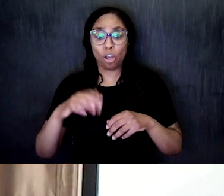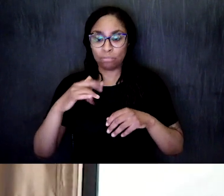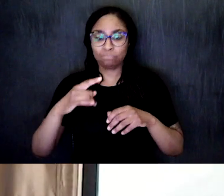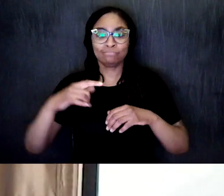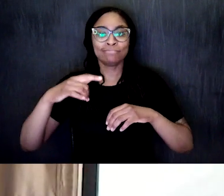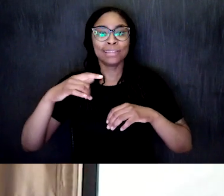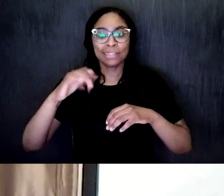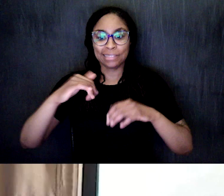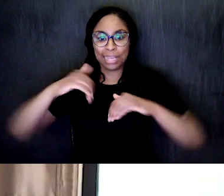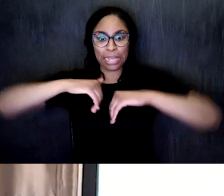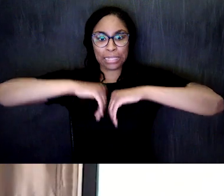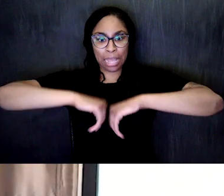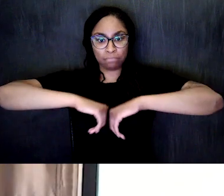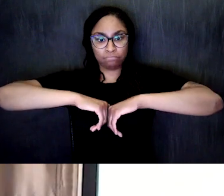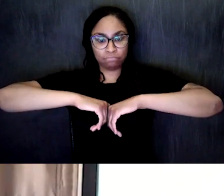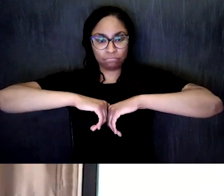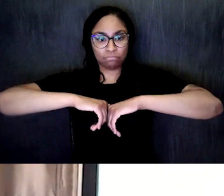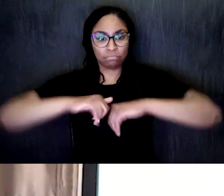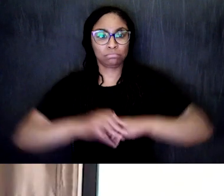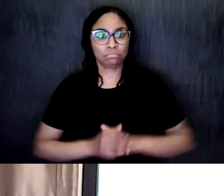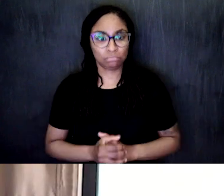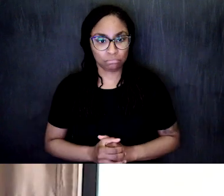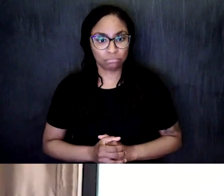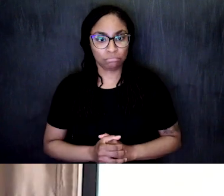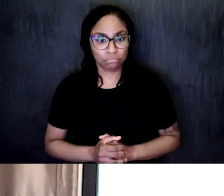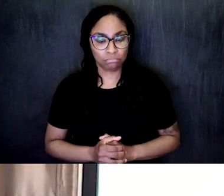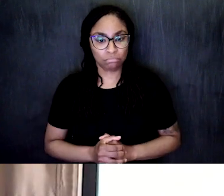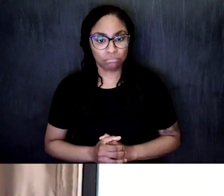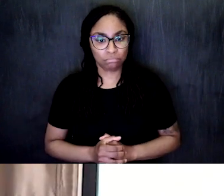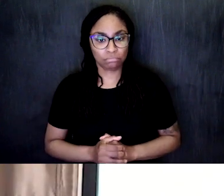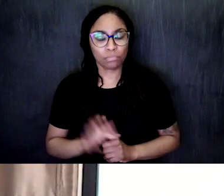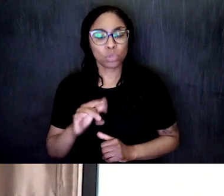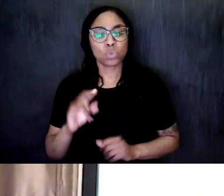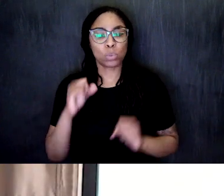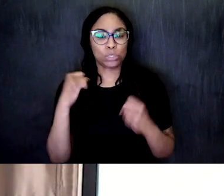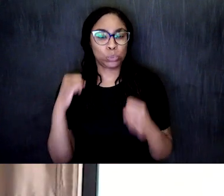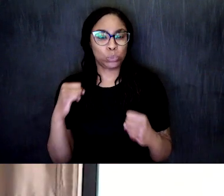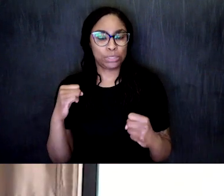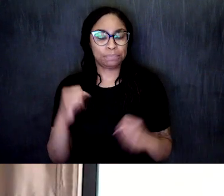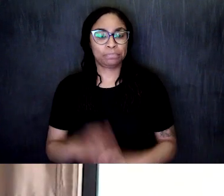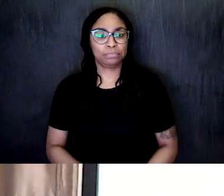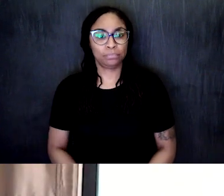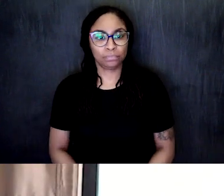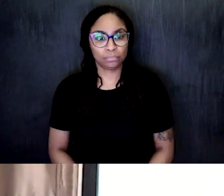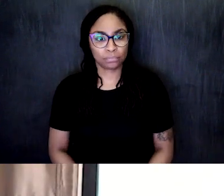Okay, and we're just going to resist here. So we'll start with a little strength.